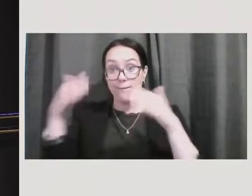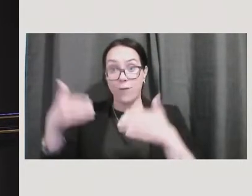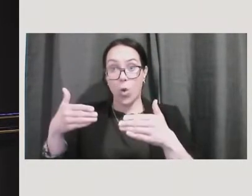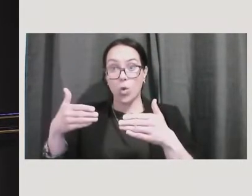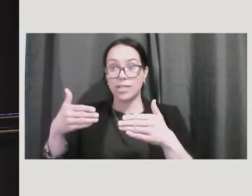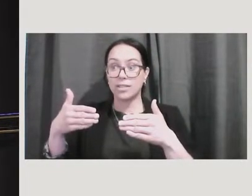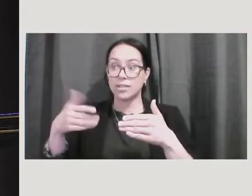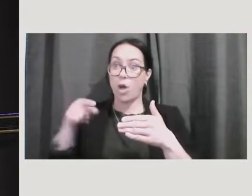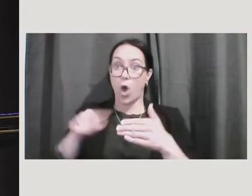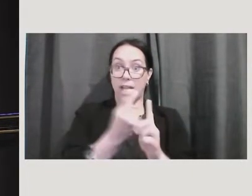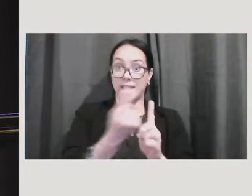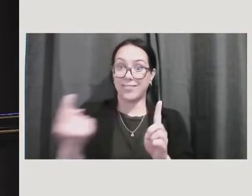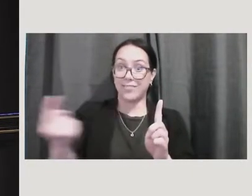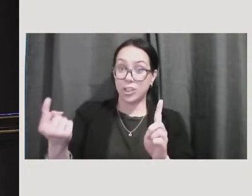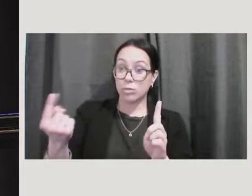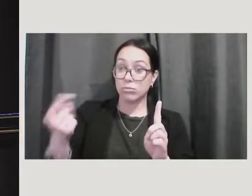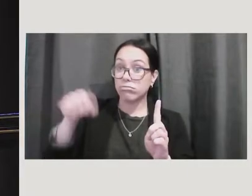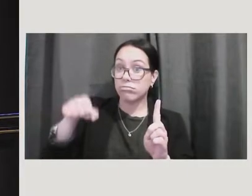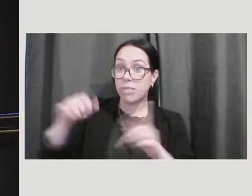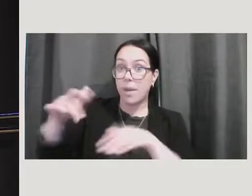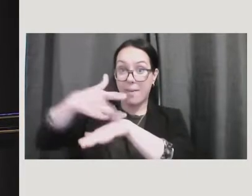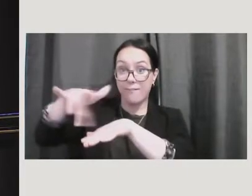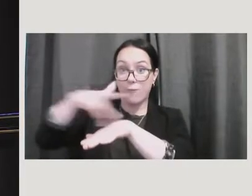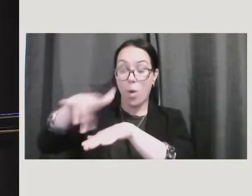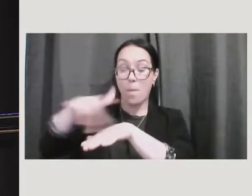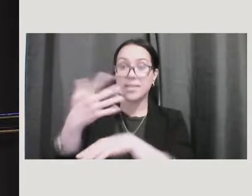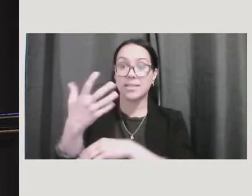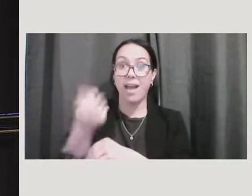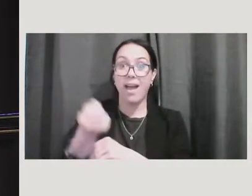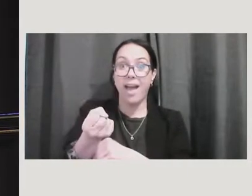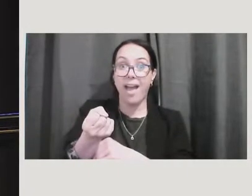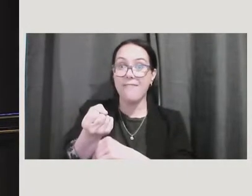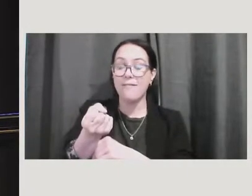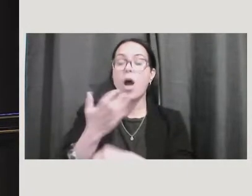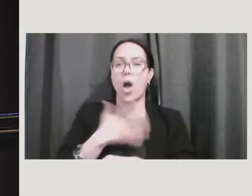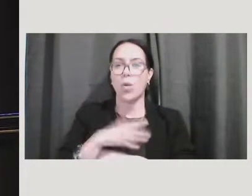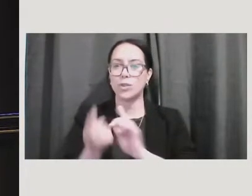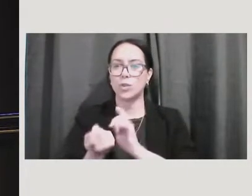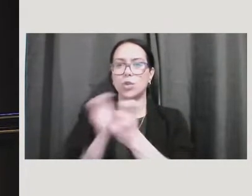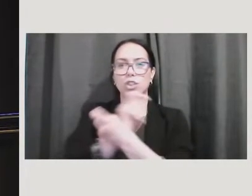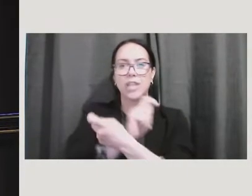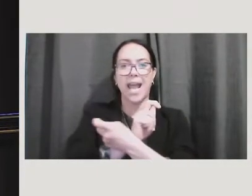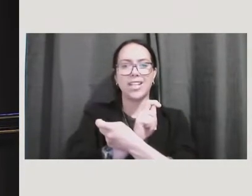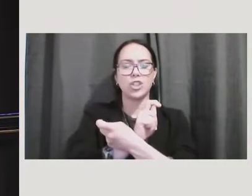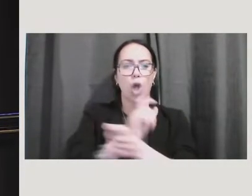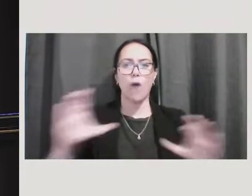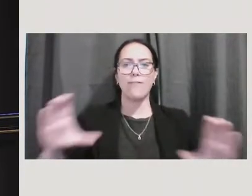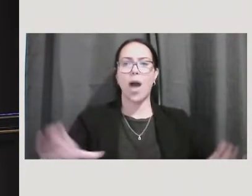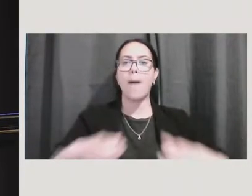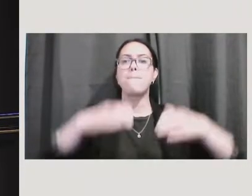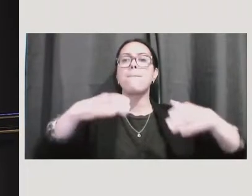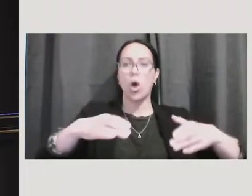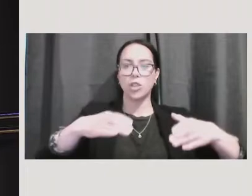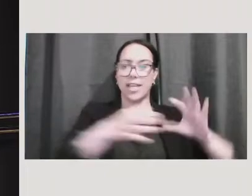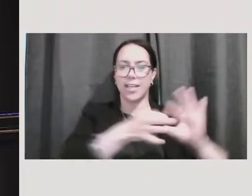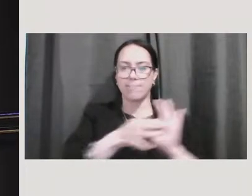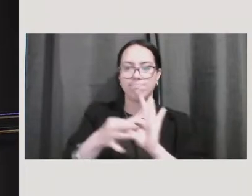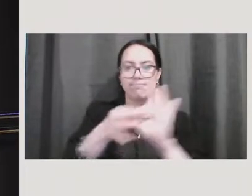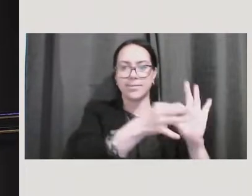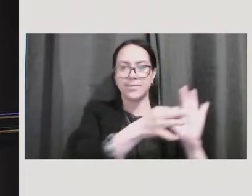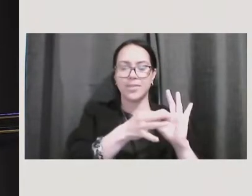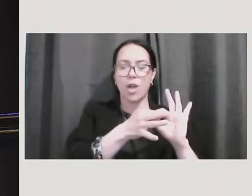standout individual performance that we had to a body of career artists for us to